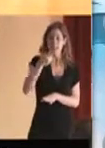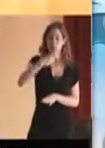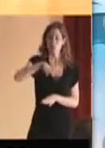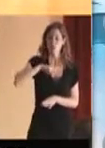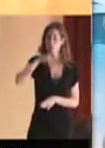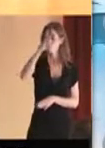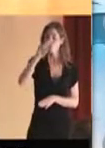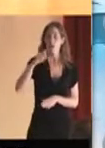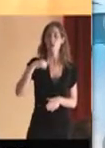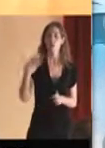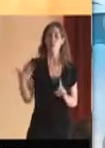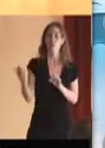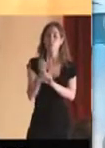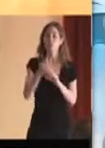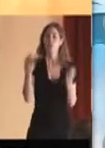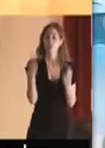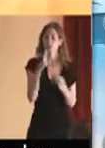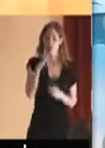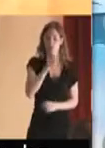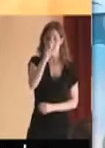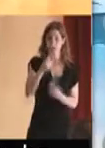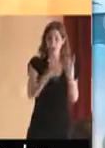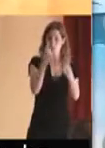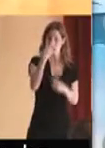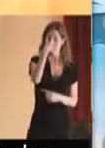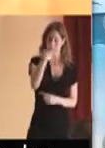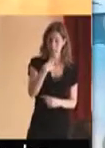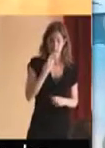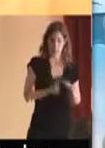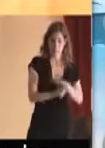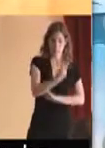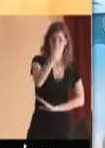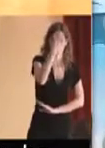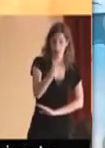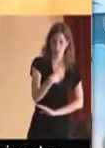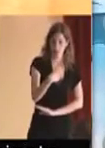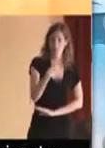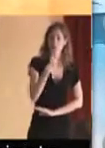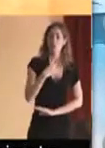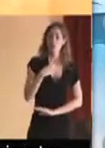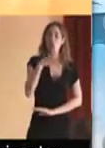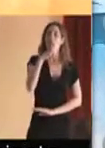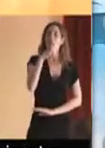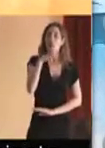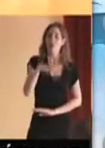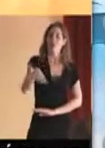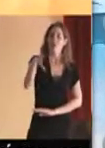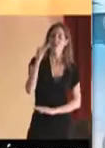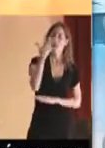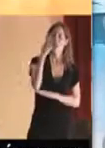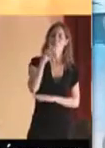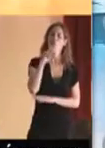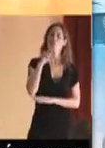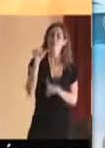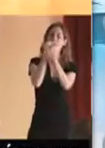is that we don't know how far it can go. It's people who are blind from birth who now say that